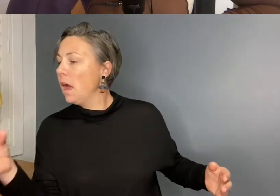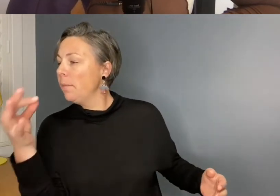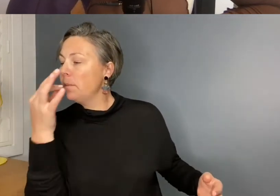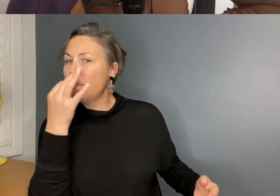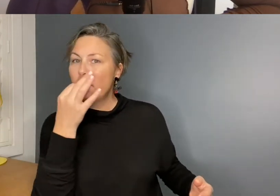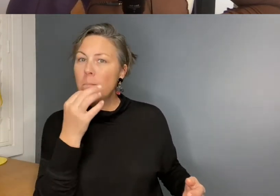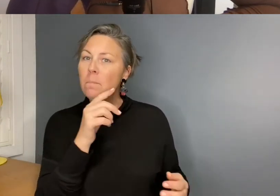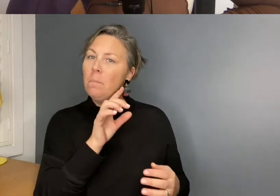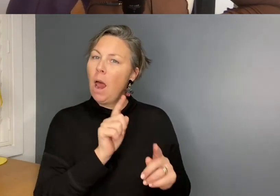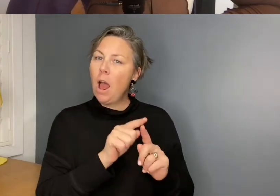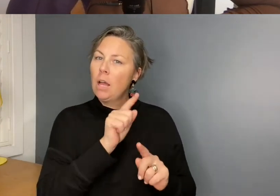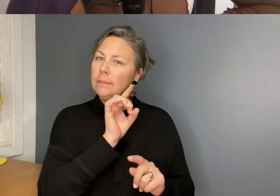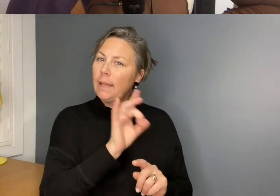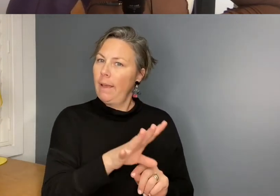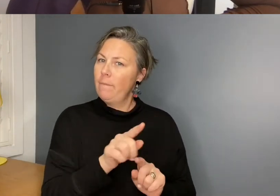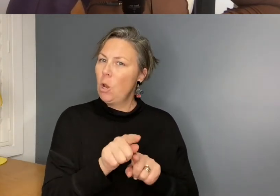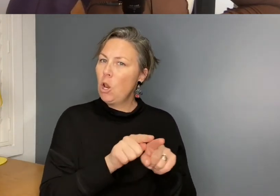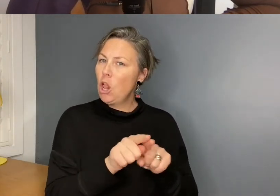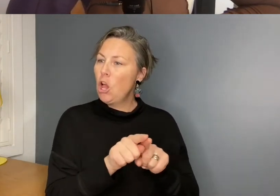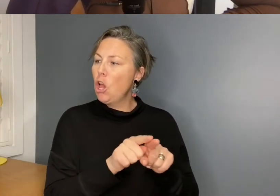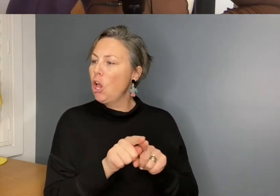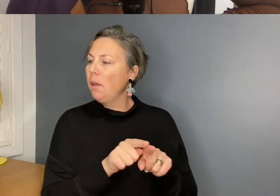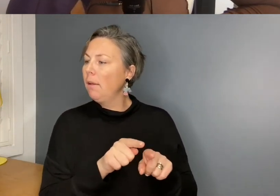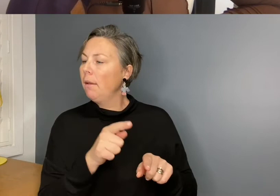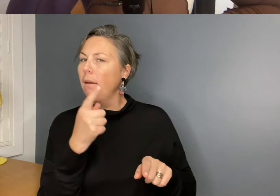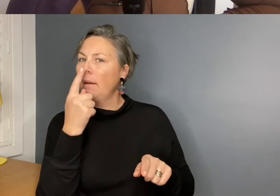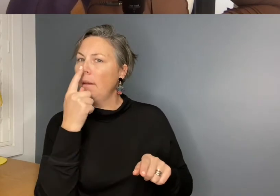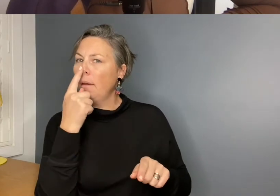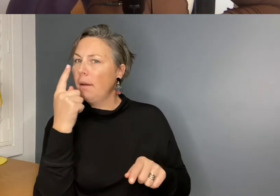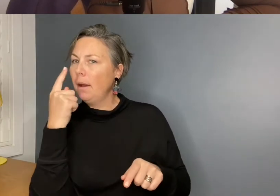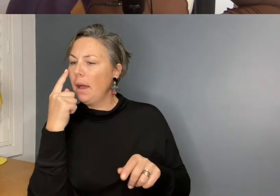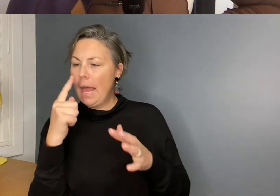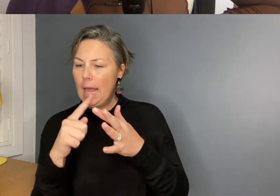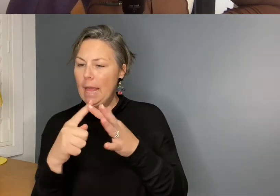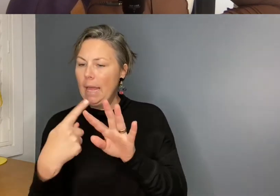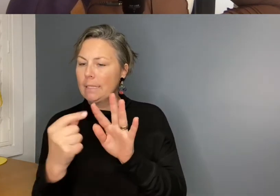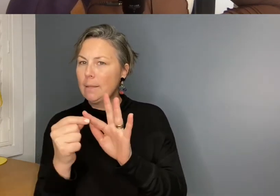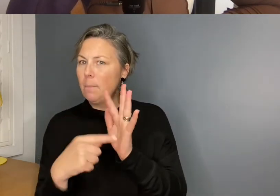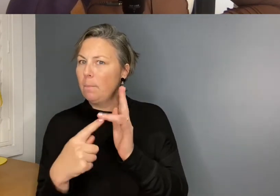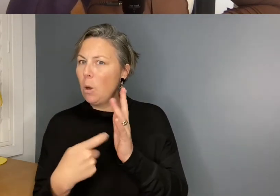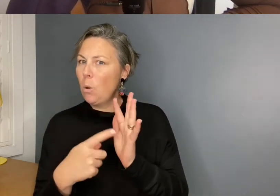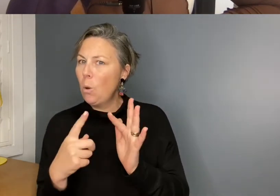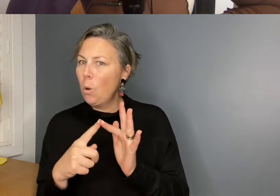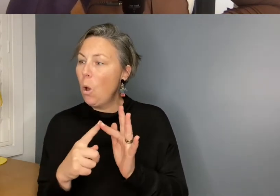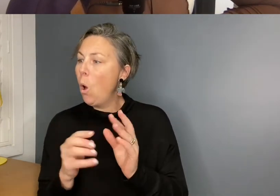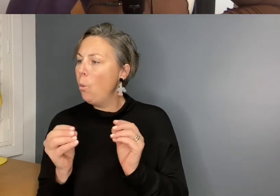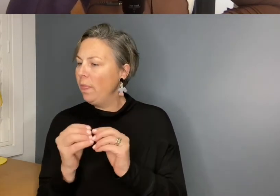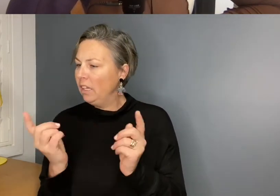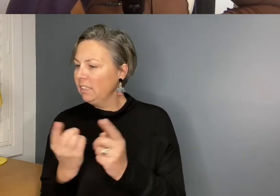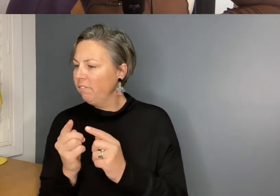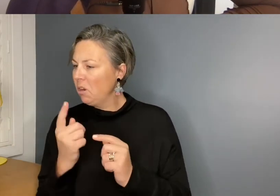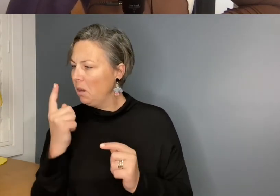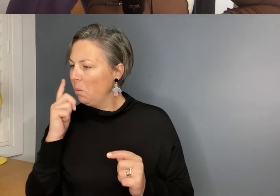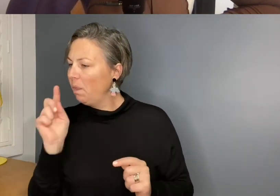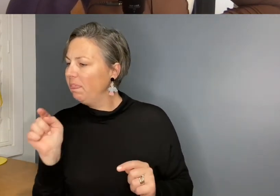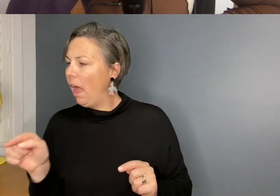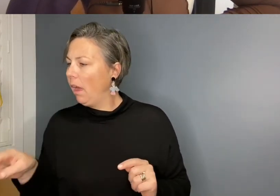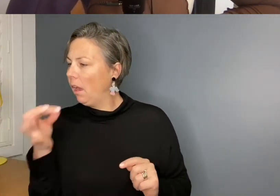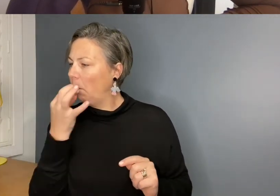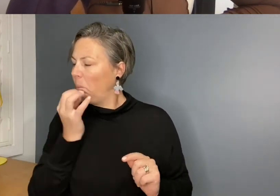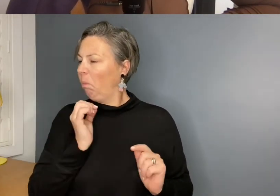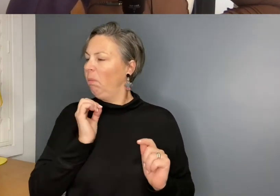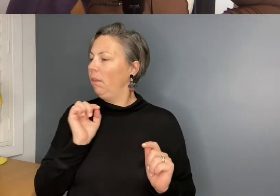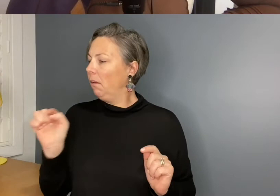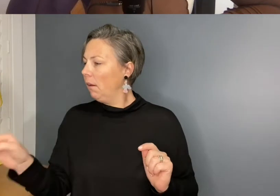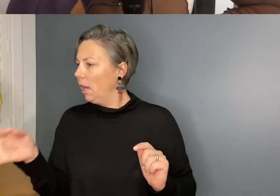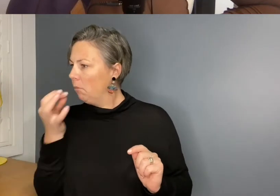people I speak to, is just taking the pressure off, providing lots of variety and letting them explore at their own pace. When it comes to what we can do